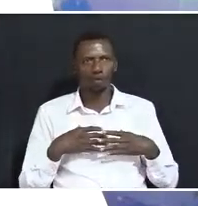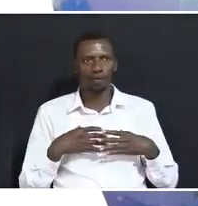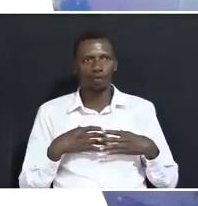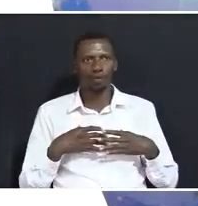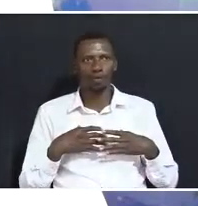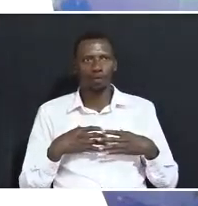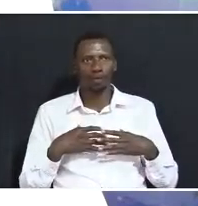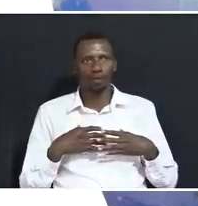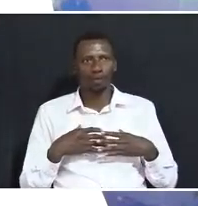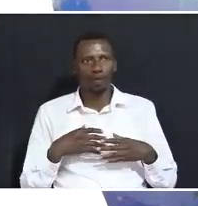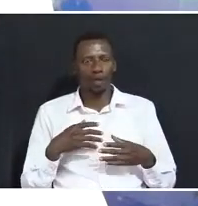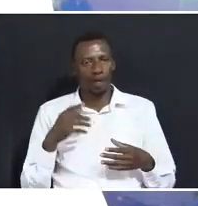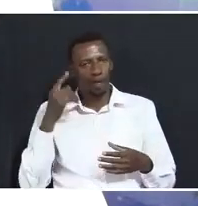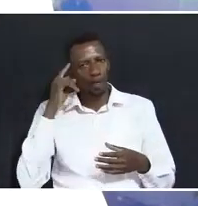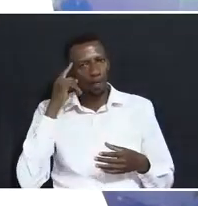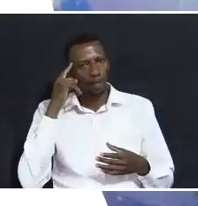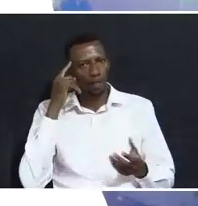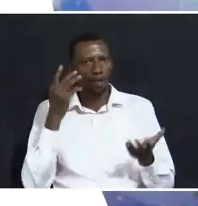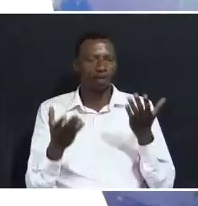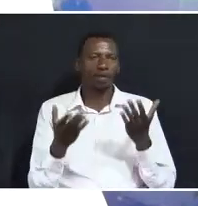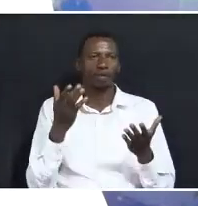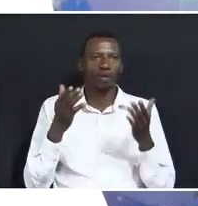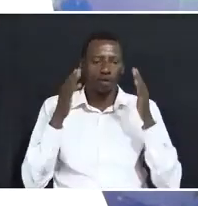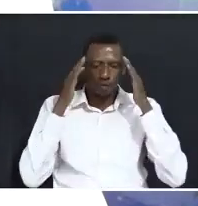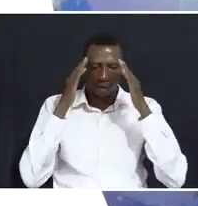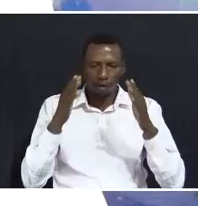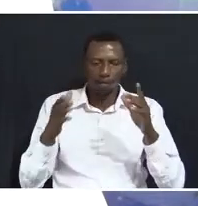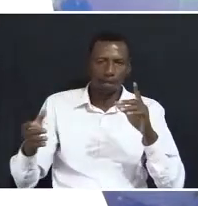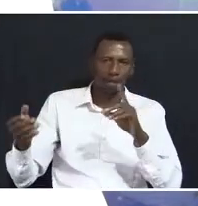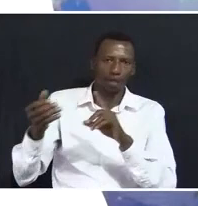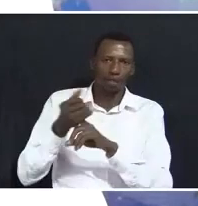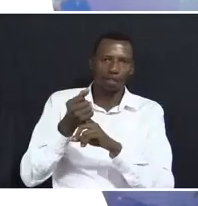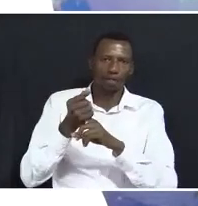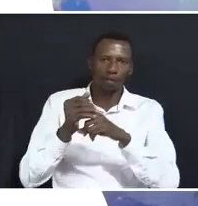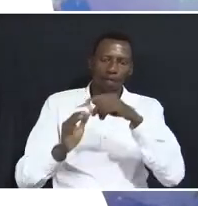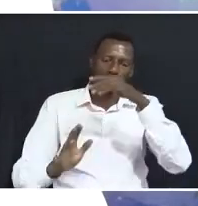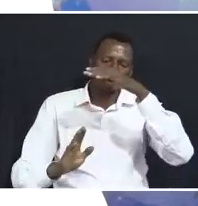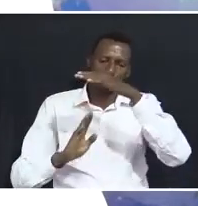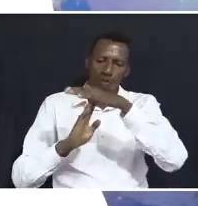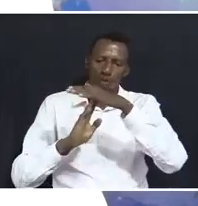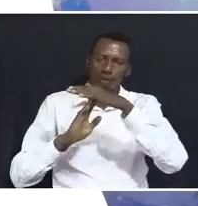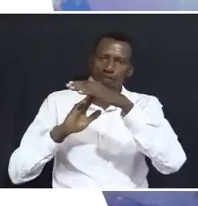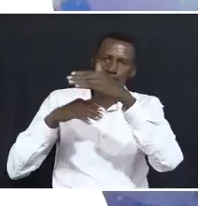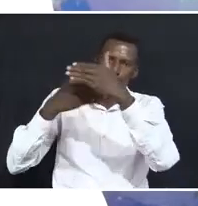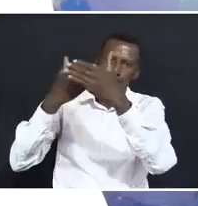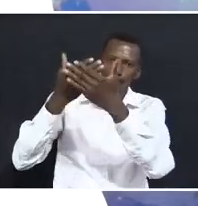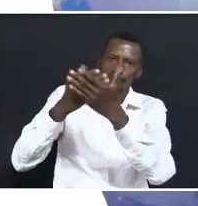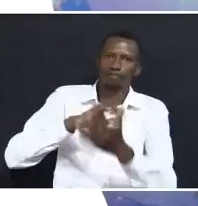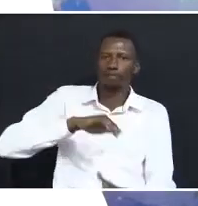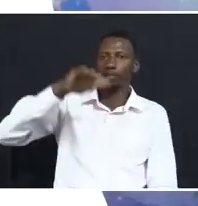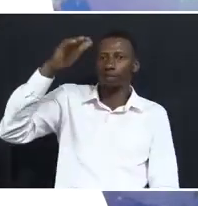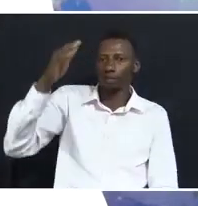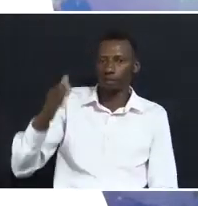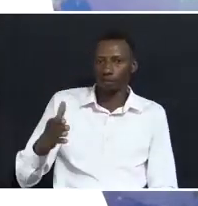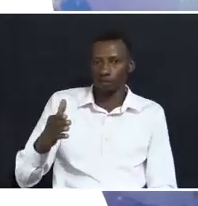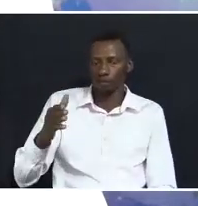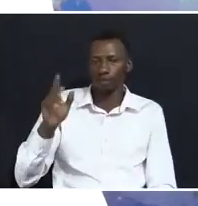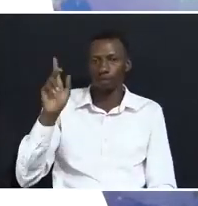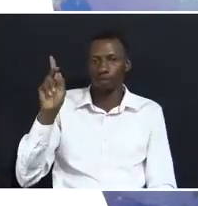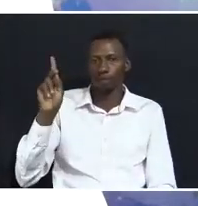seem to have been focused to have achieved their coming to the summit of Mount Kilimanjaro